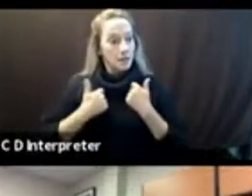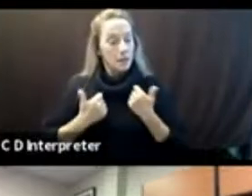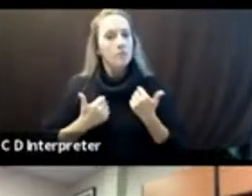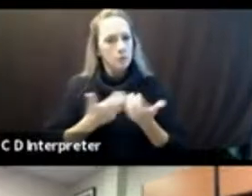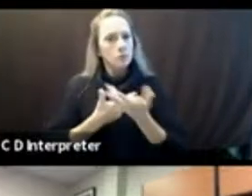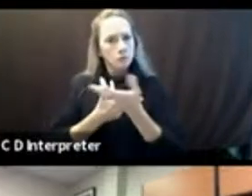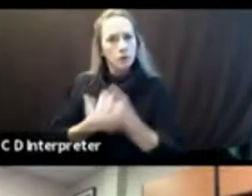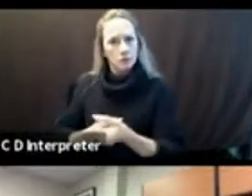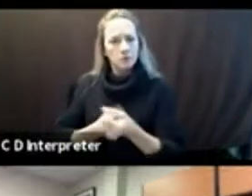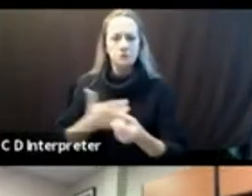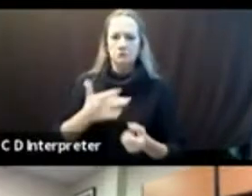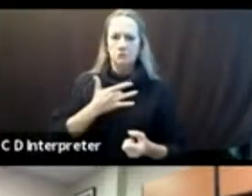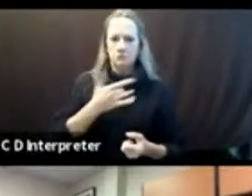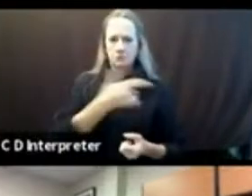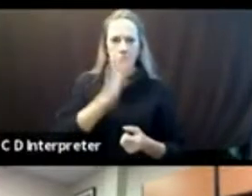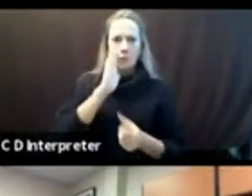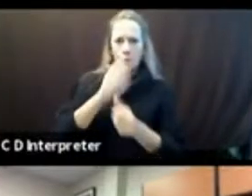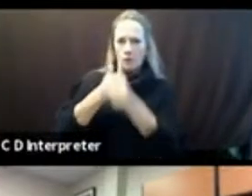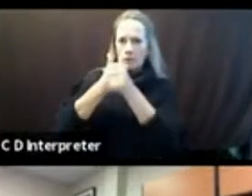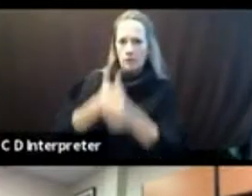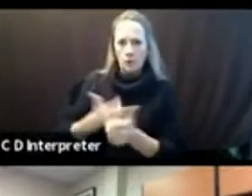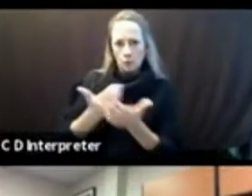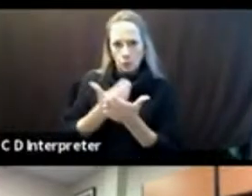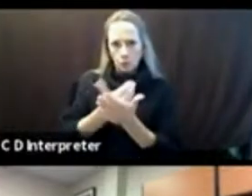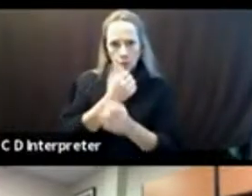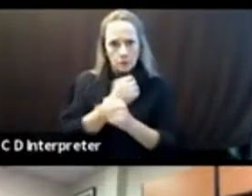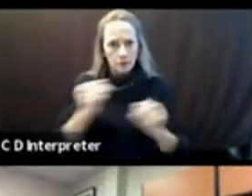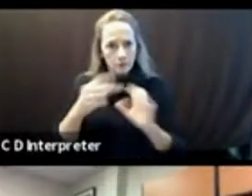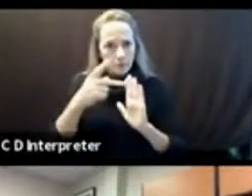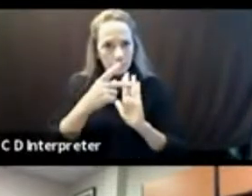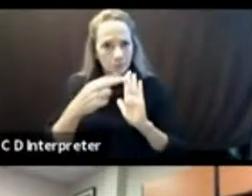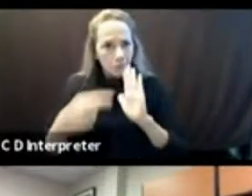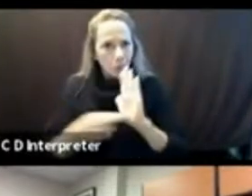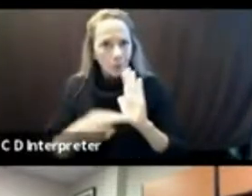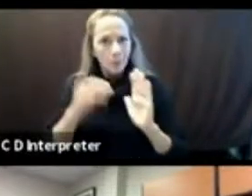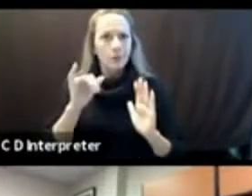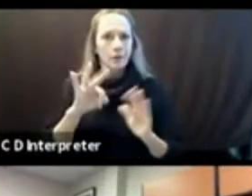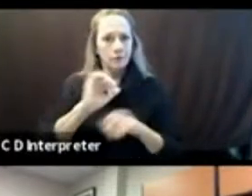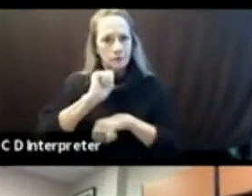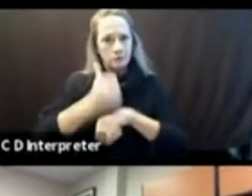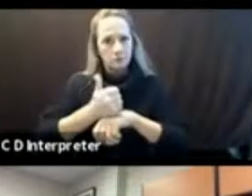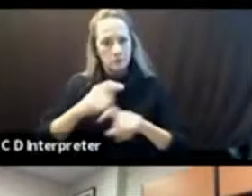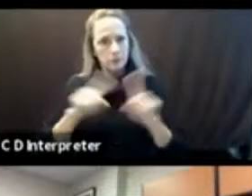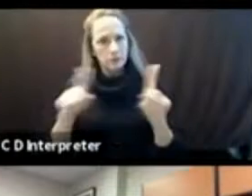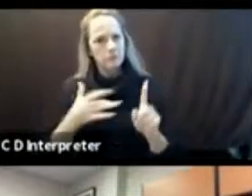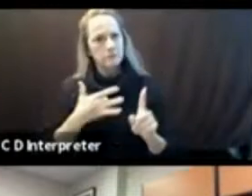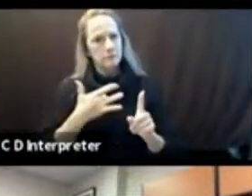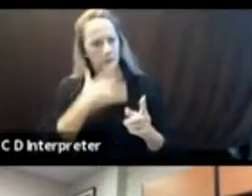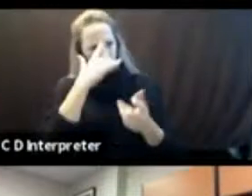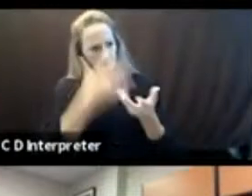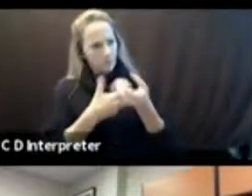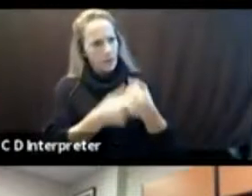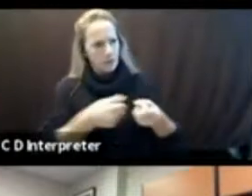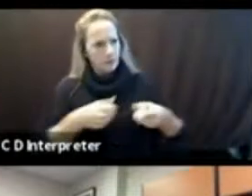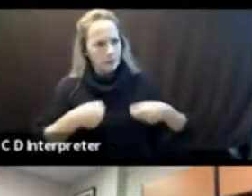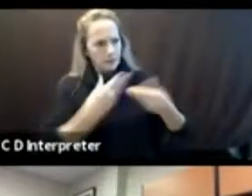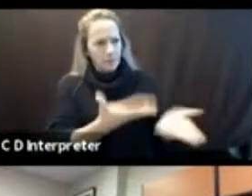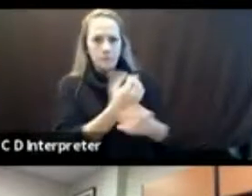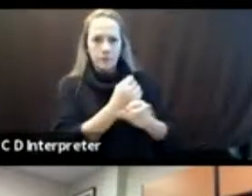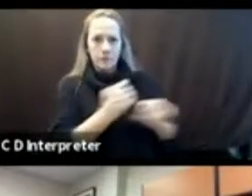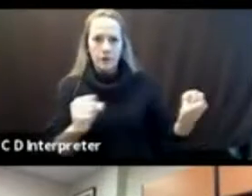willing to comply to new safety protocols if they arrive. It is time to have faith in our neighbors and allow them the freedoms and liberties they so